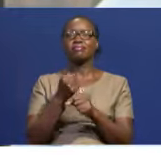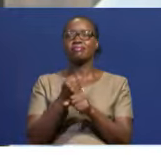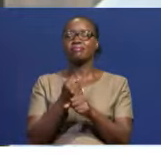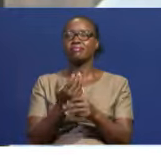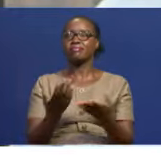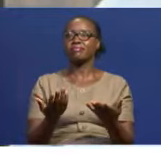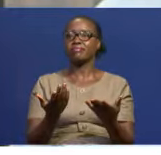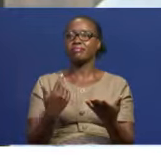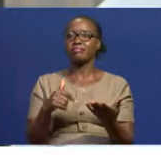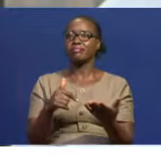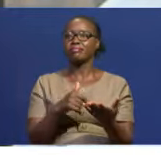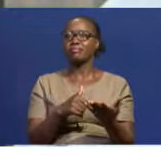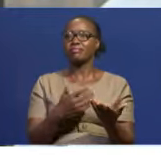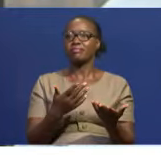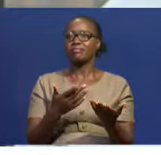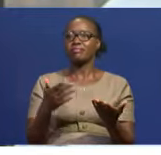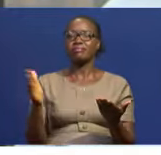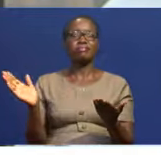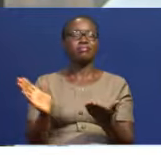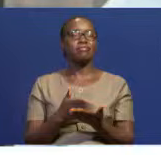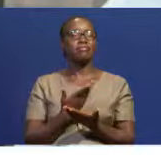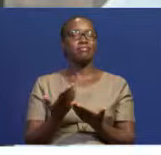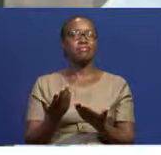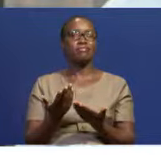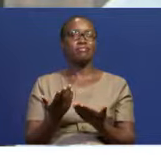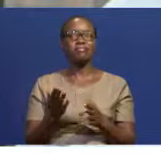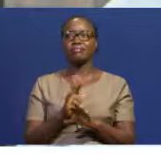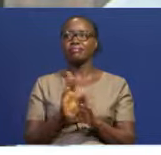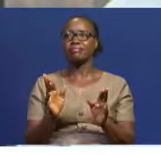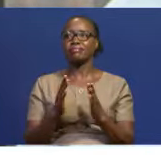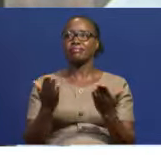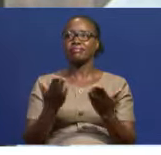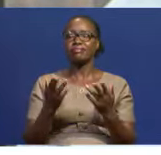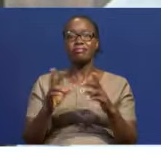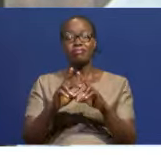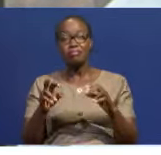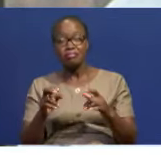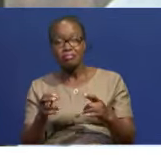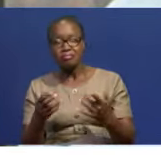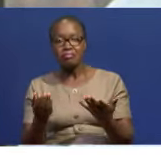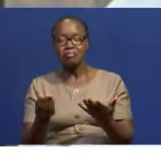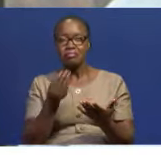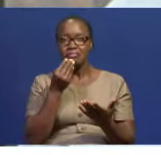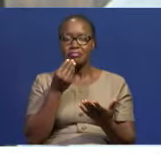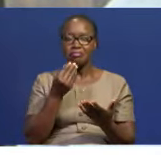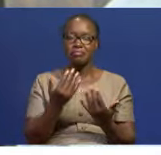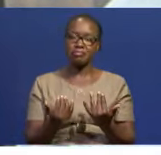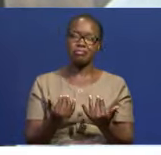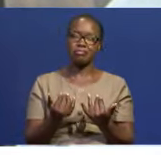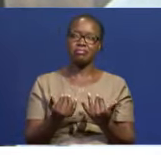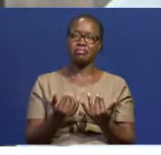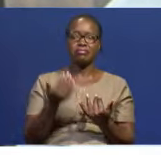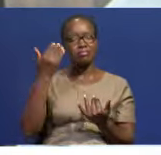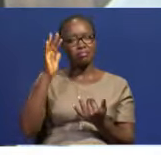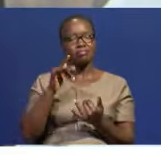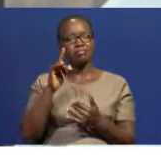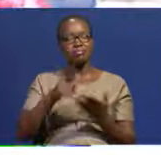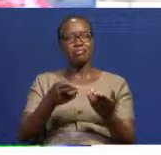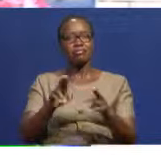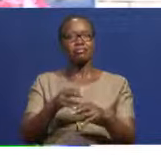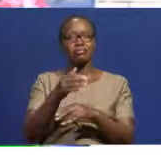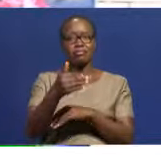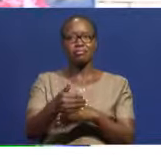sababu sasa sisi ni kama wametuharibia kazi na tulikuwa mahali tulikuwa tunatafutia watoto uga na kwa saa hizi hatujui venye kunaweza